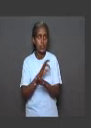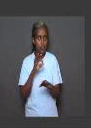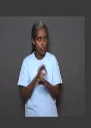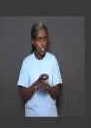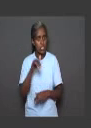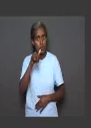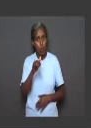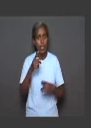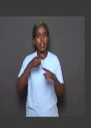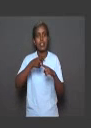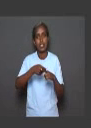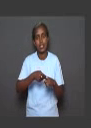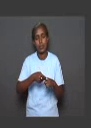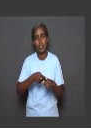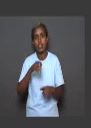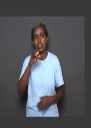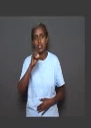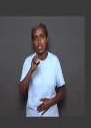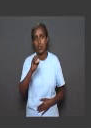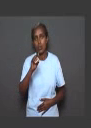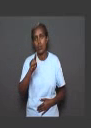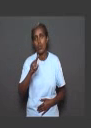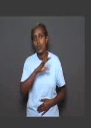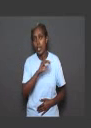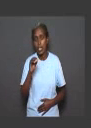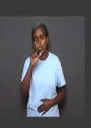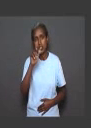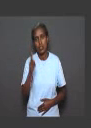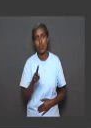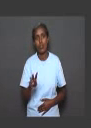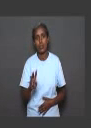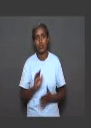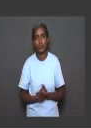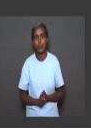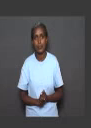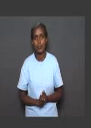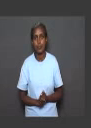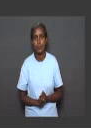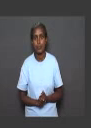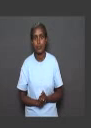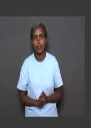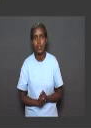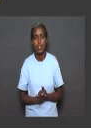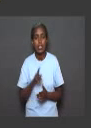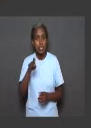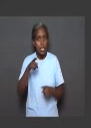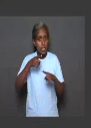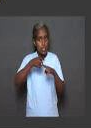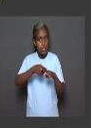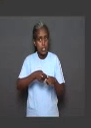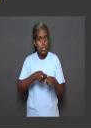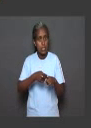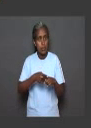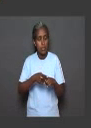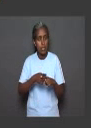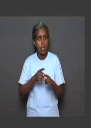The next function has y-intercepts at 0 and 3 over 2.